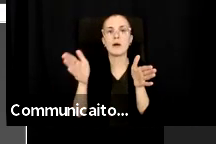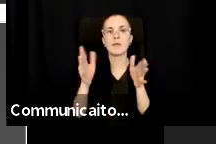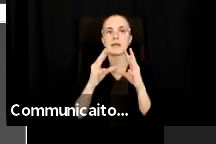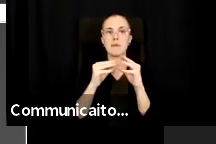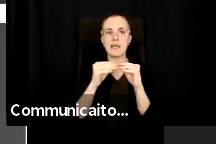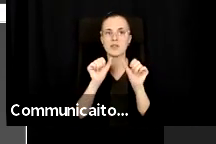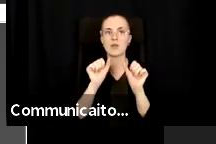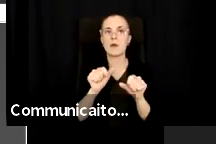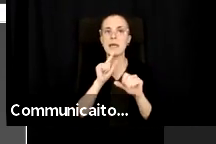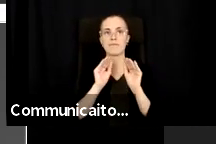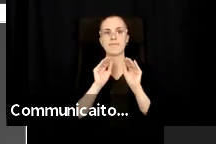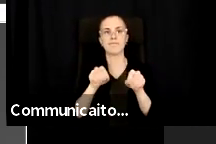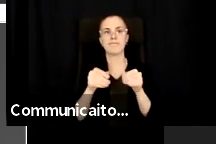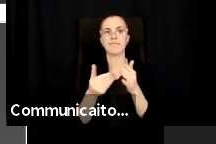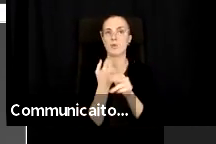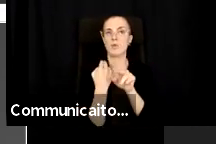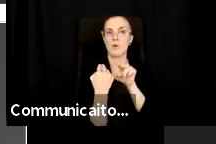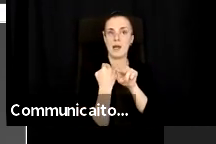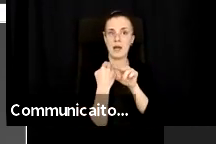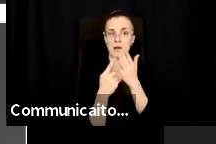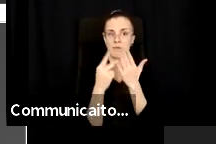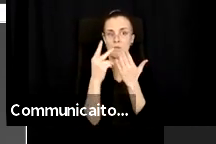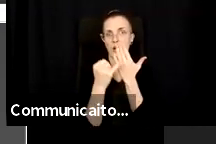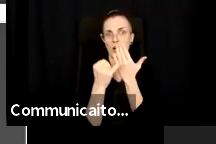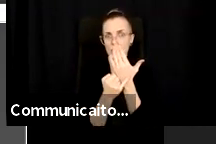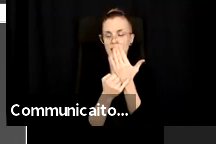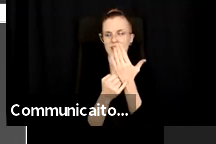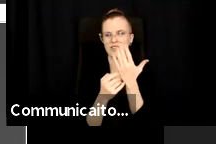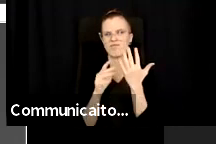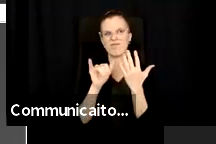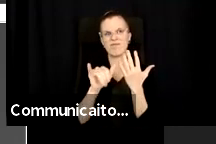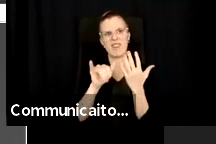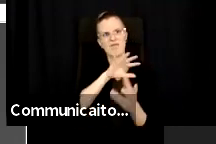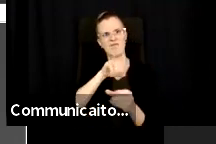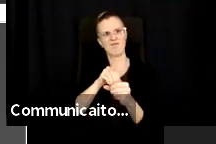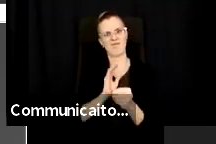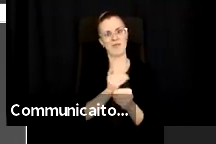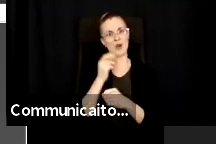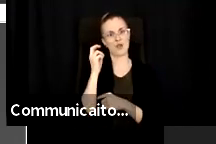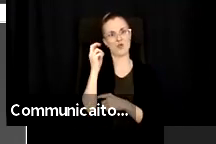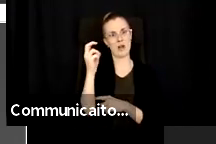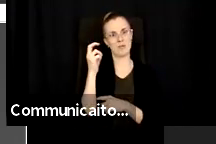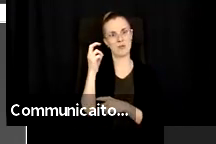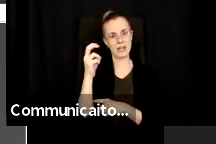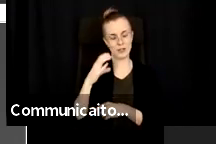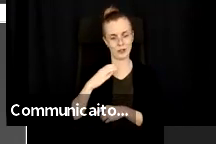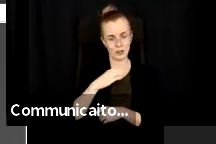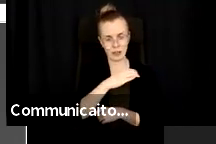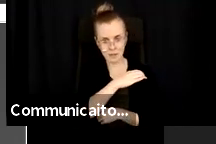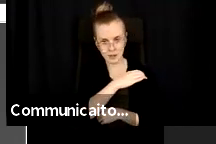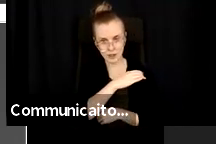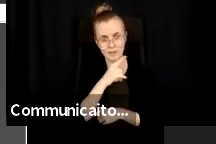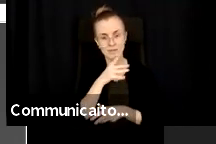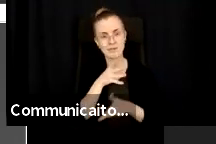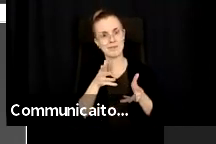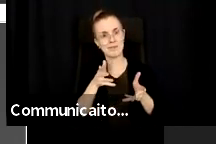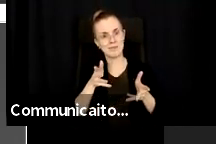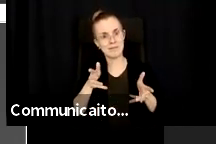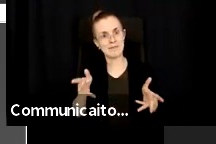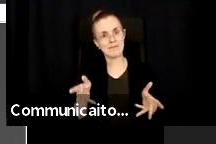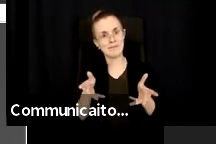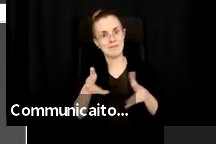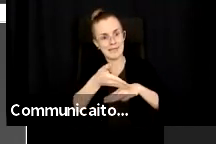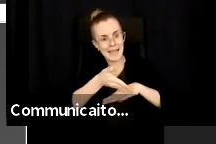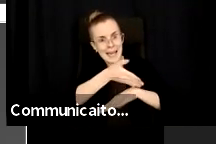highway project or those of our Texas Transportation Commission, and enhancing web accessibility standards